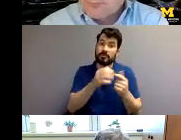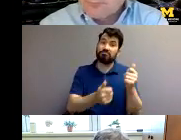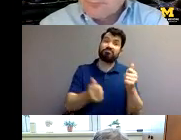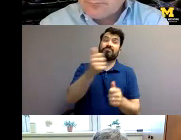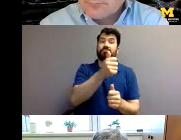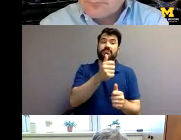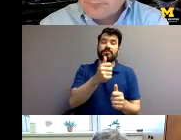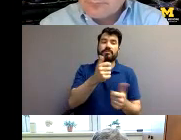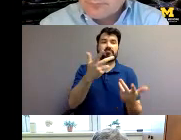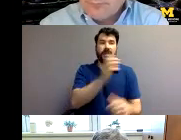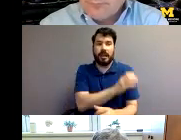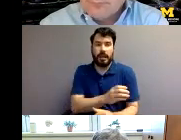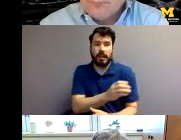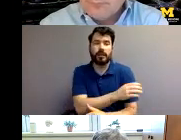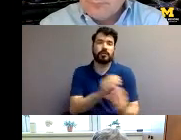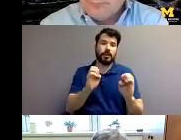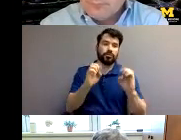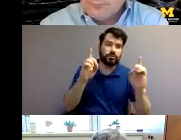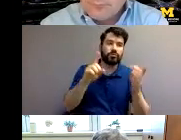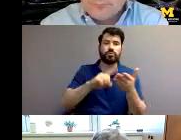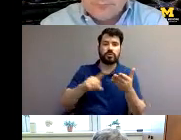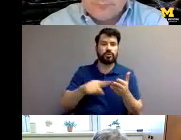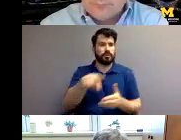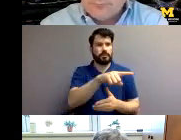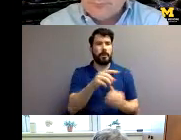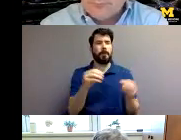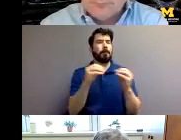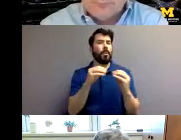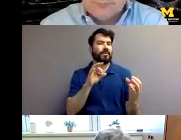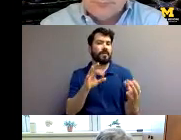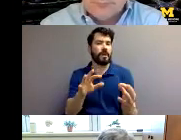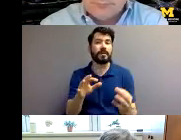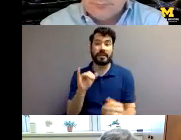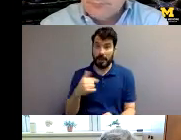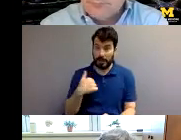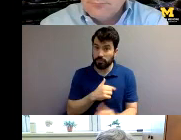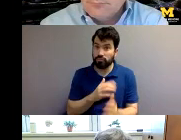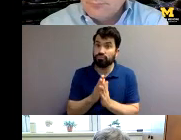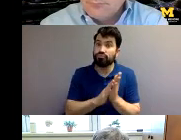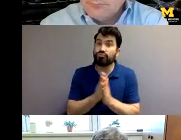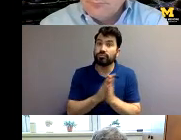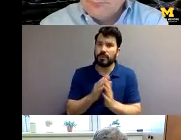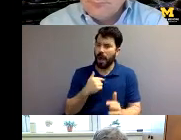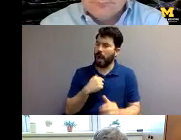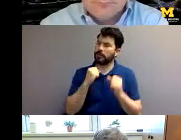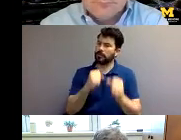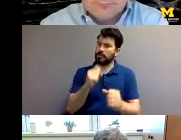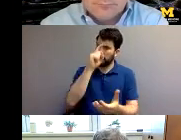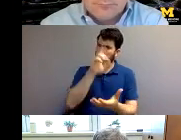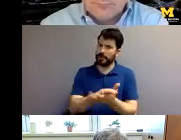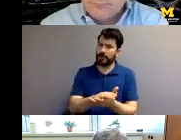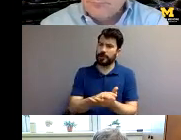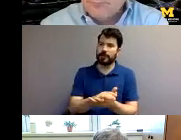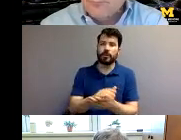research setting, education setting. And so it's something we're really interested in. I firmly believe the value of having an anonymous